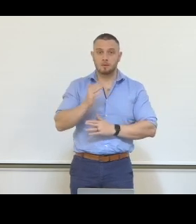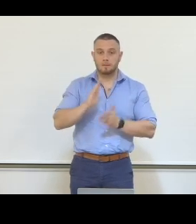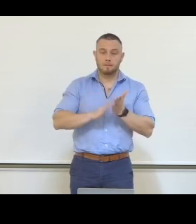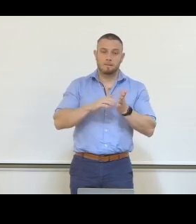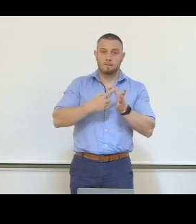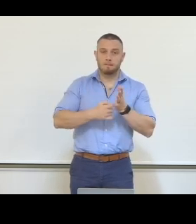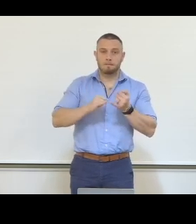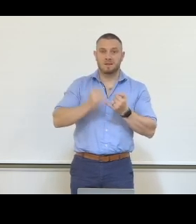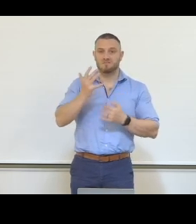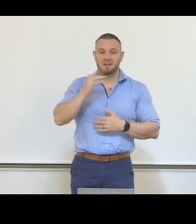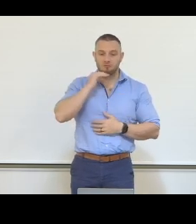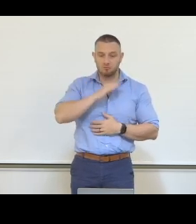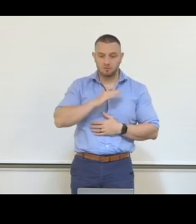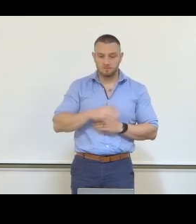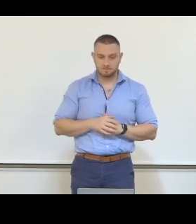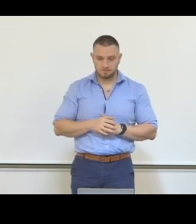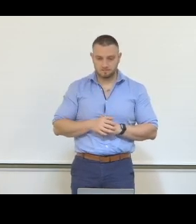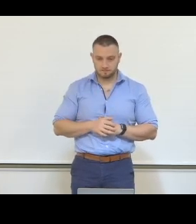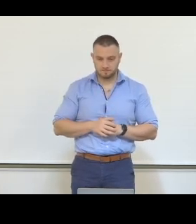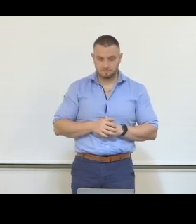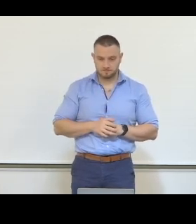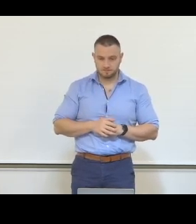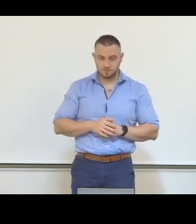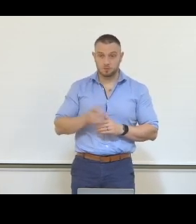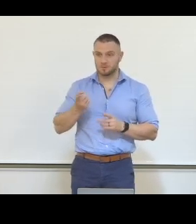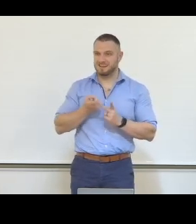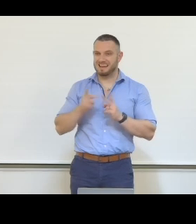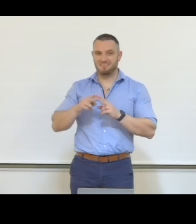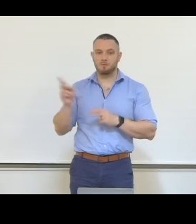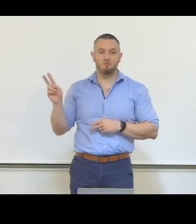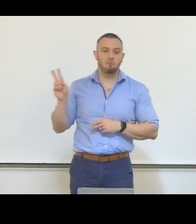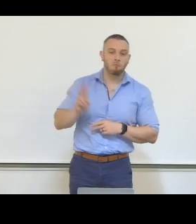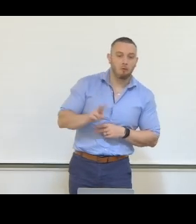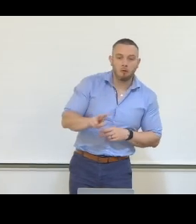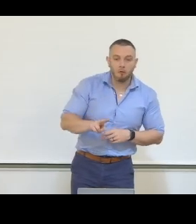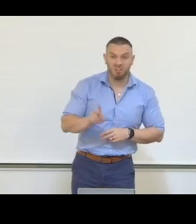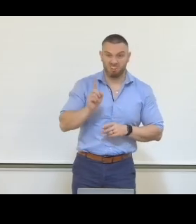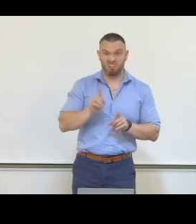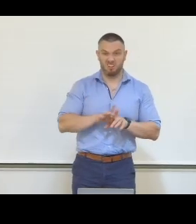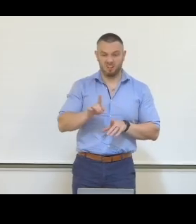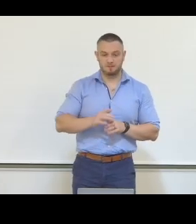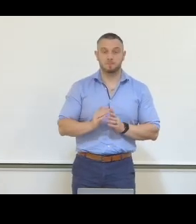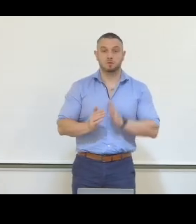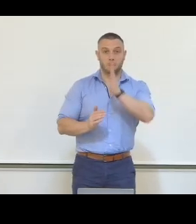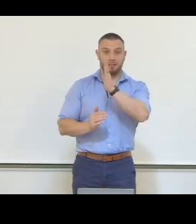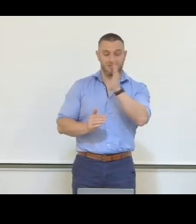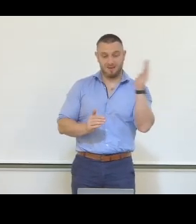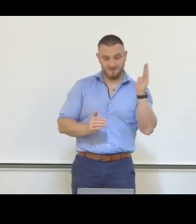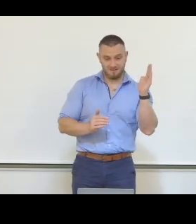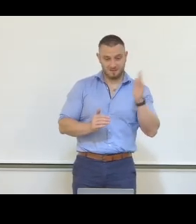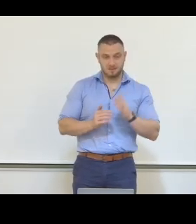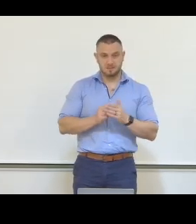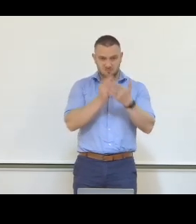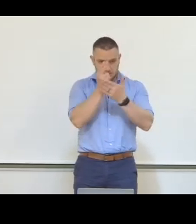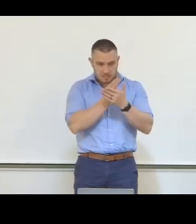if you came to see us during that period, that's what you would see from the outside. On the top left, you can see some